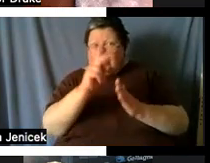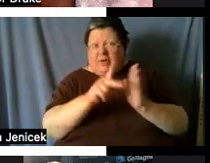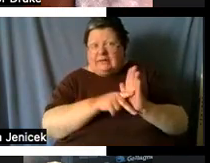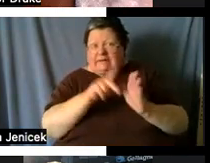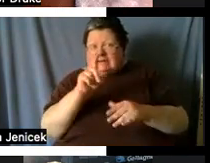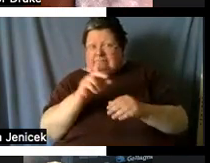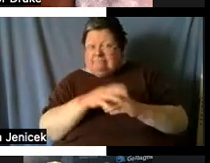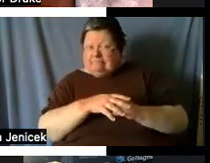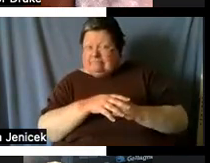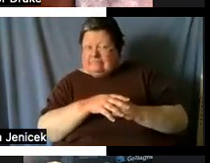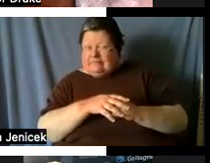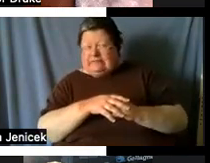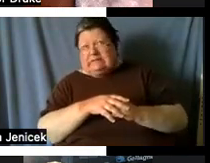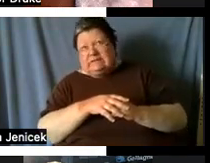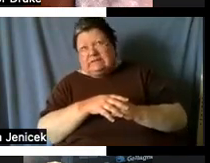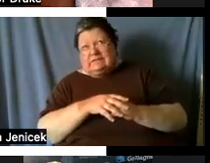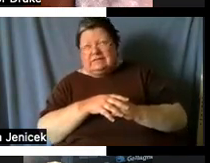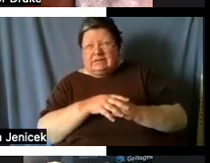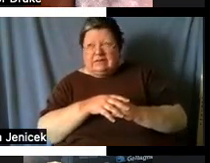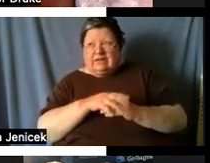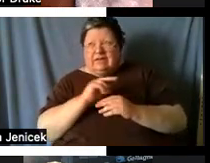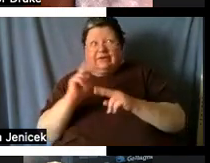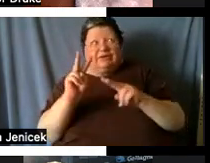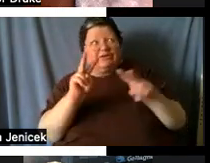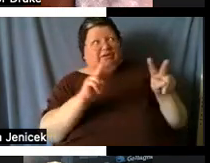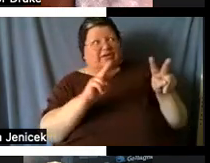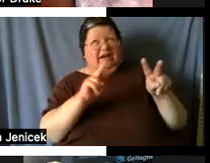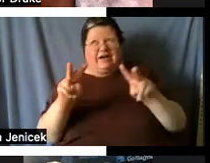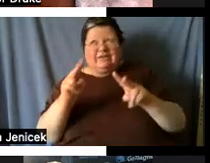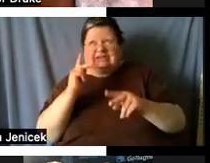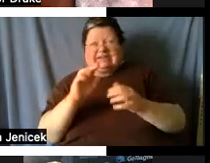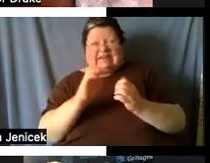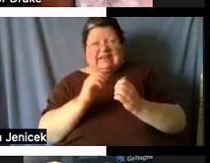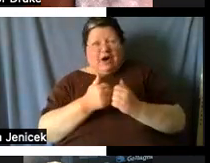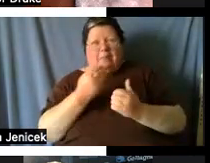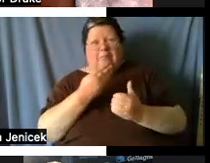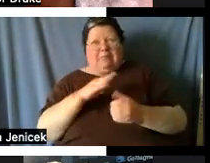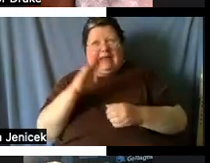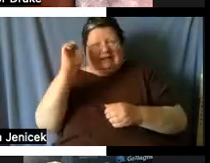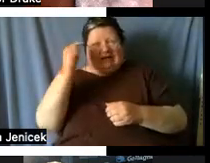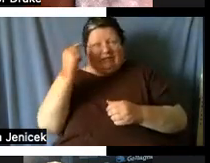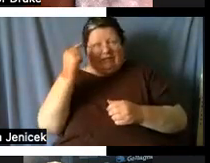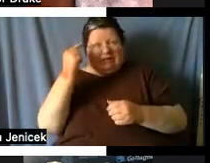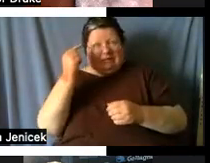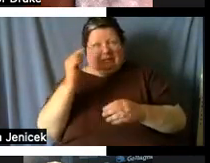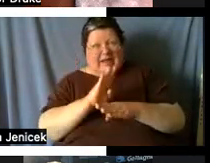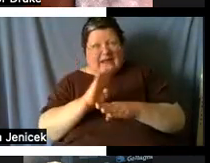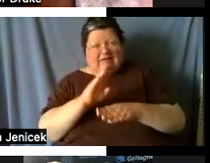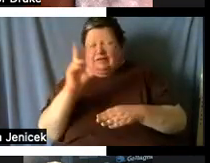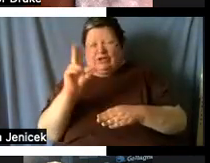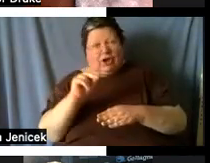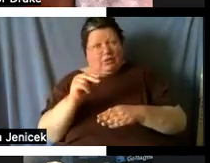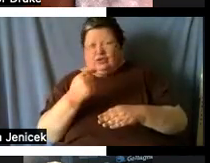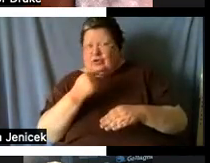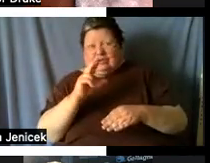Well, when you've looked around and seen how harsh the government is, No, no, you don't object. It's